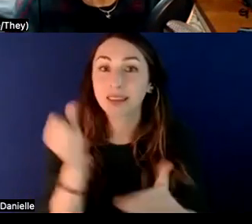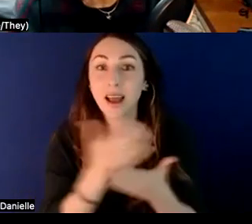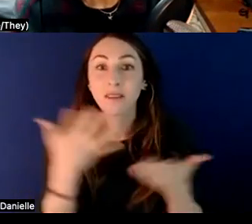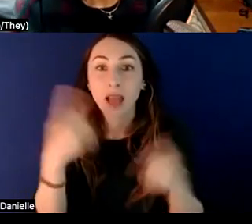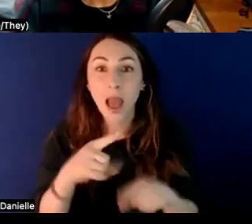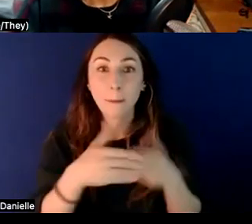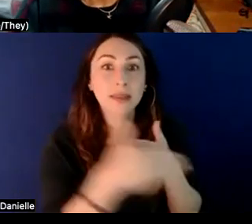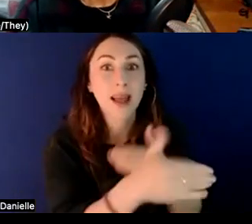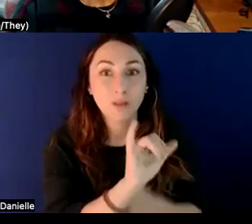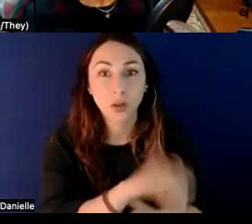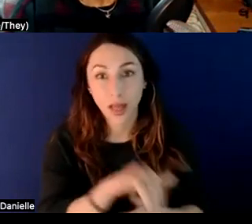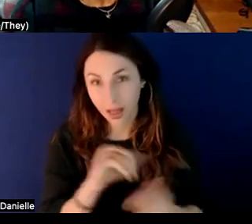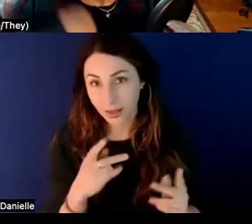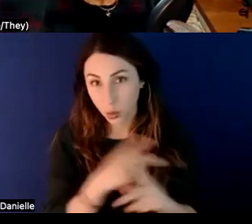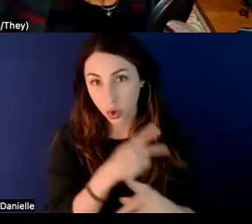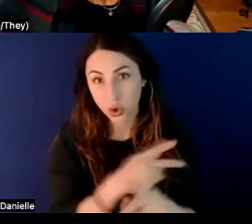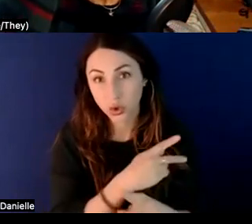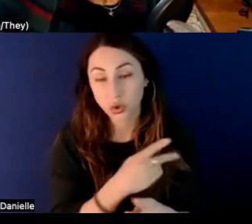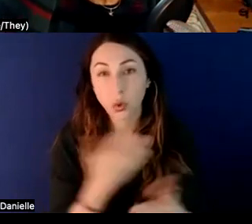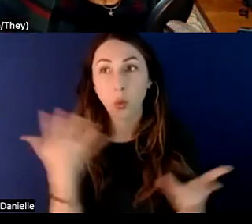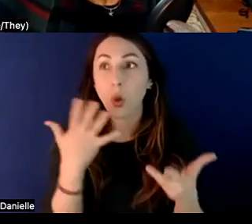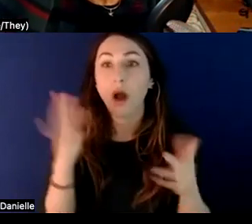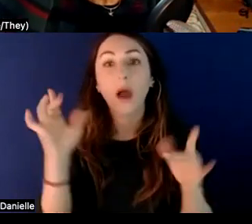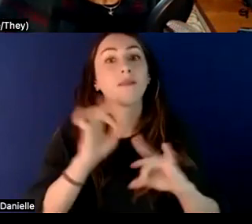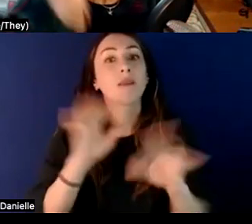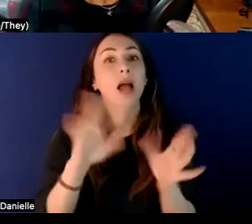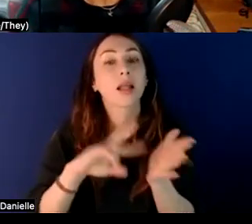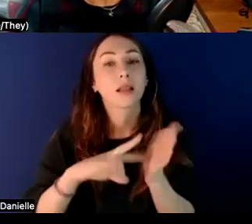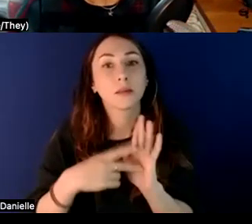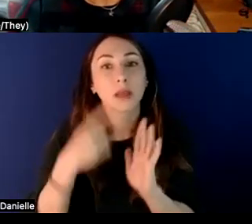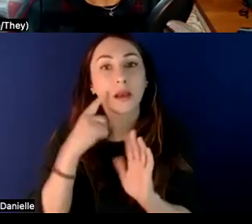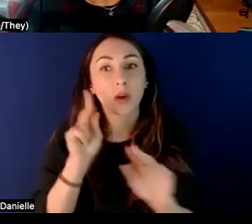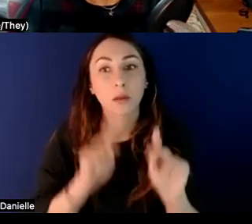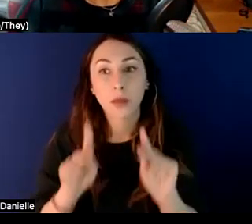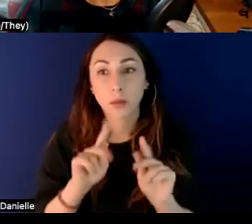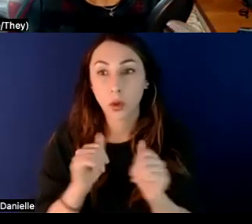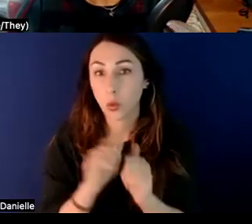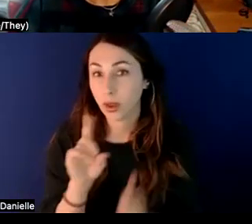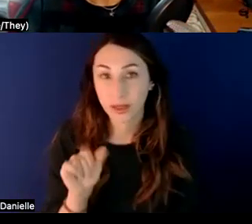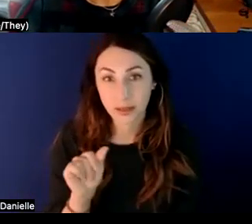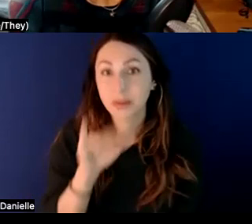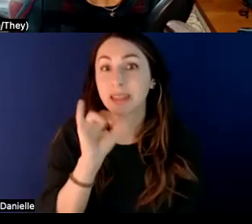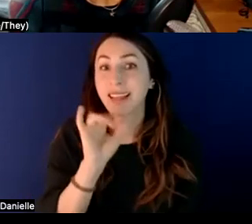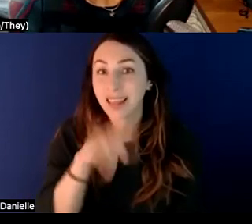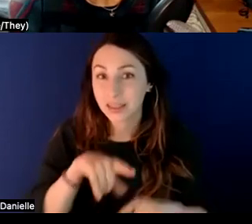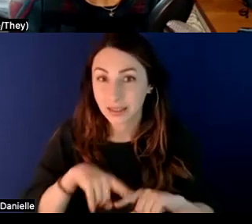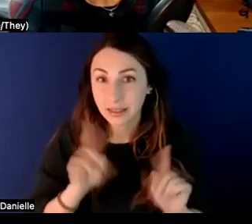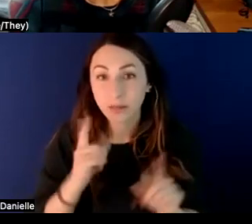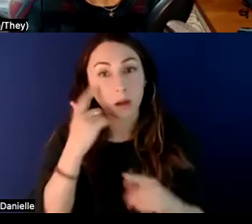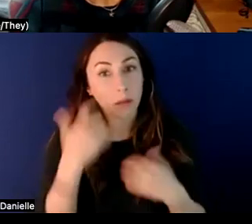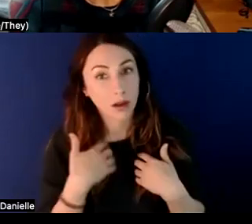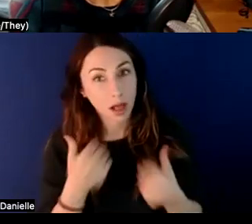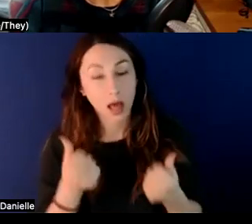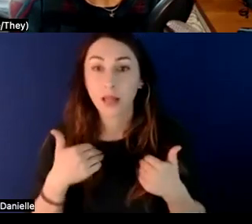So yeah, like what is violent for people with disabilities is different. Mental health disabilities,